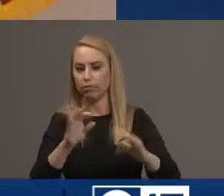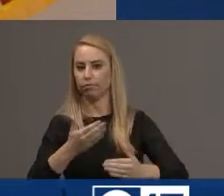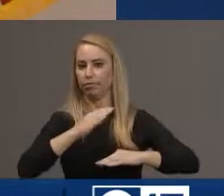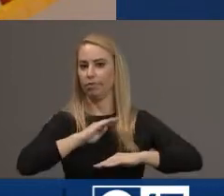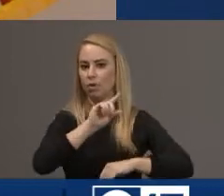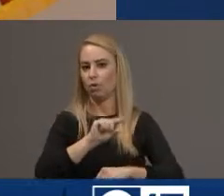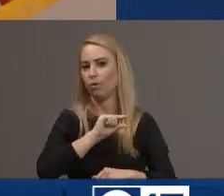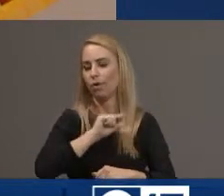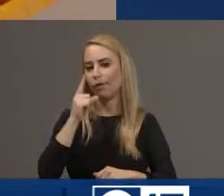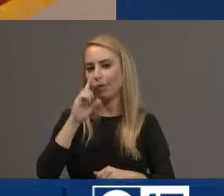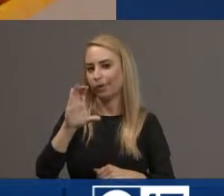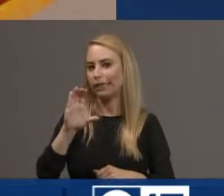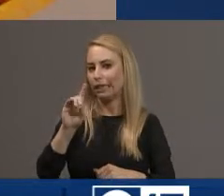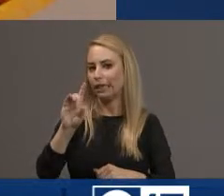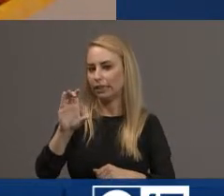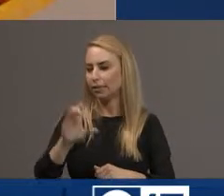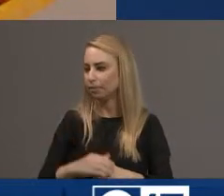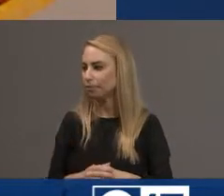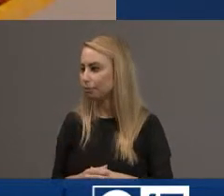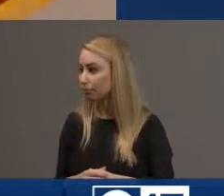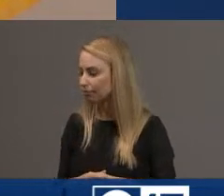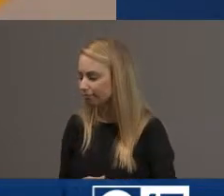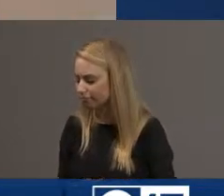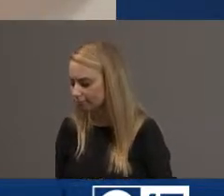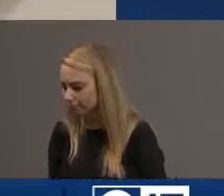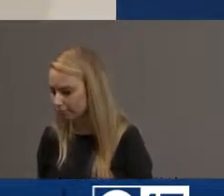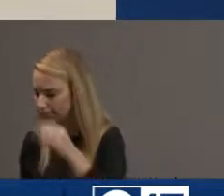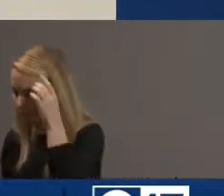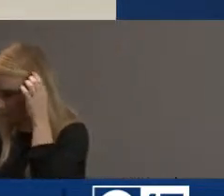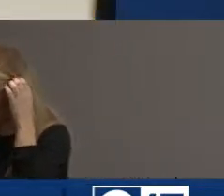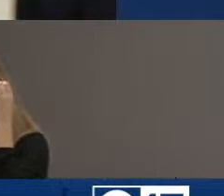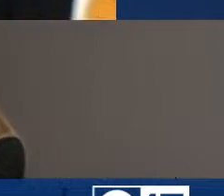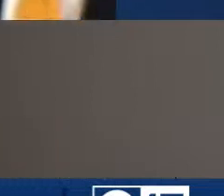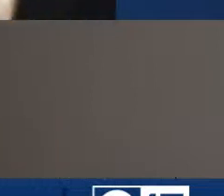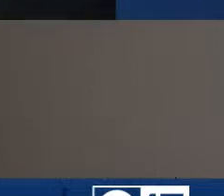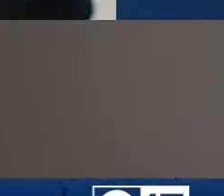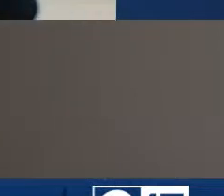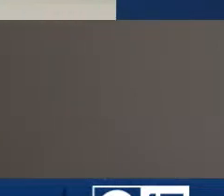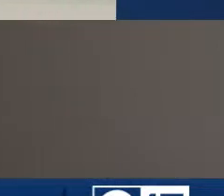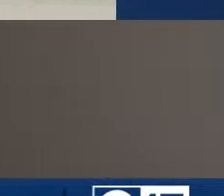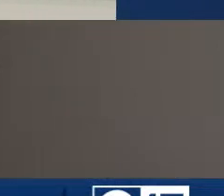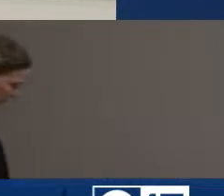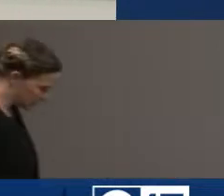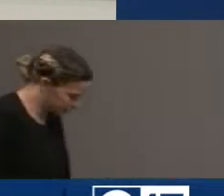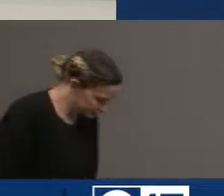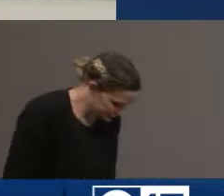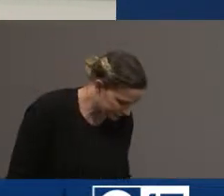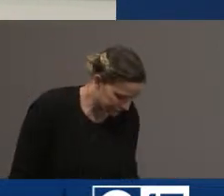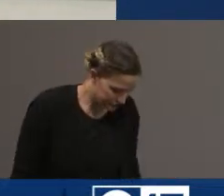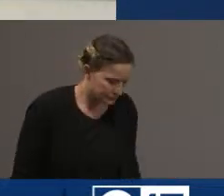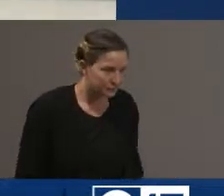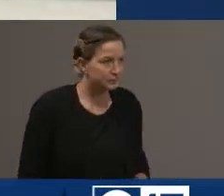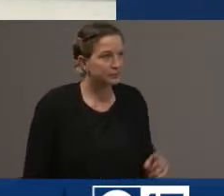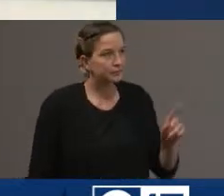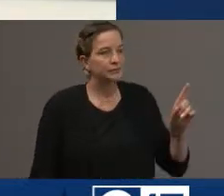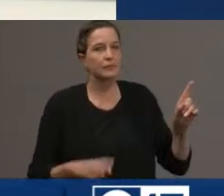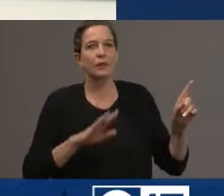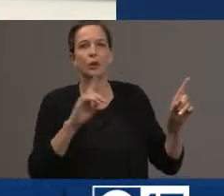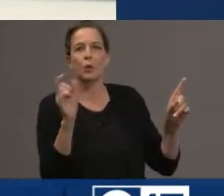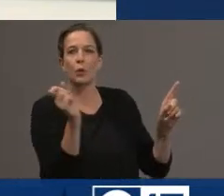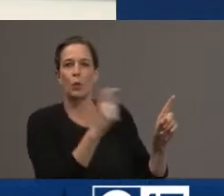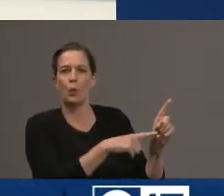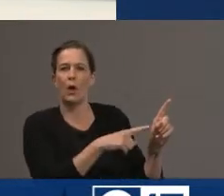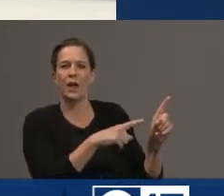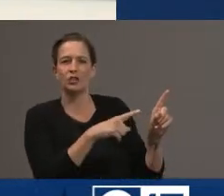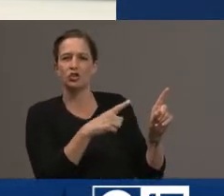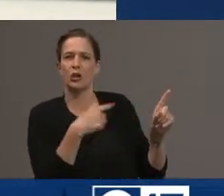Back to the Zoom board here, we're going to hear from Anita Snow from the Associated Press. Anita, go ahead. Hi, this is a question